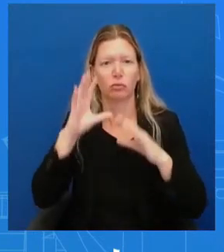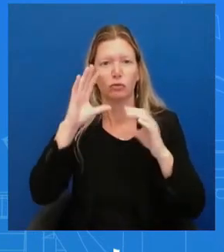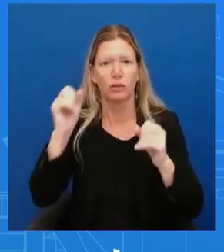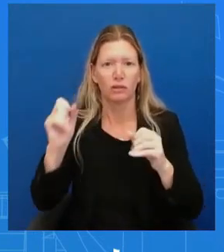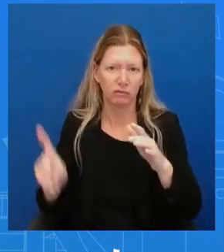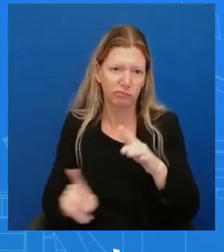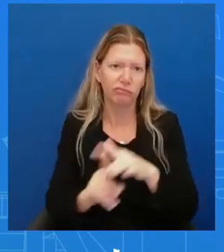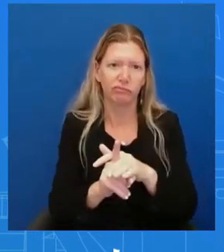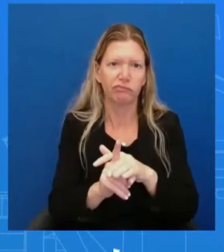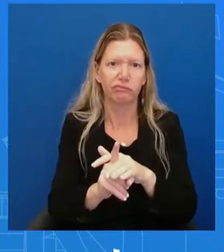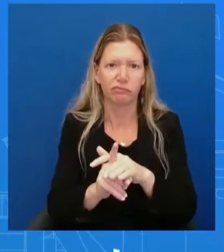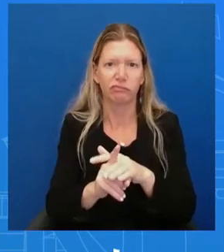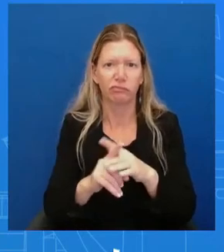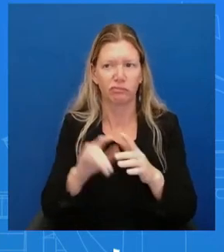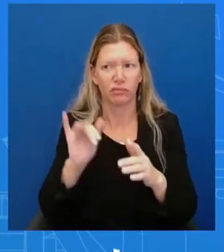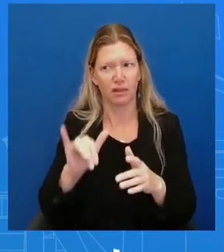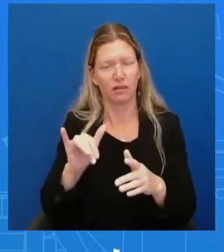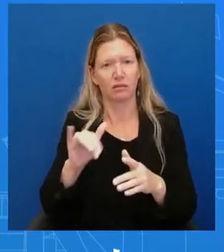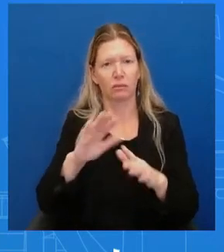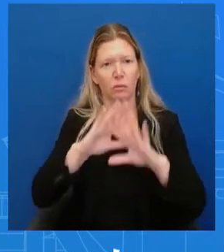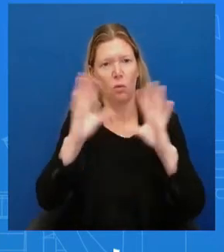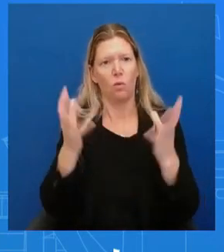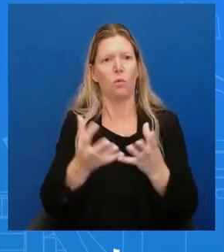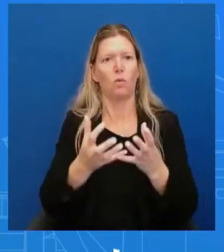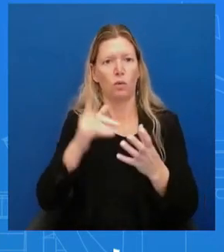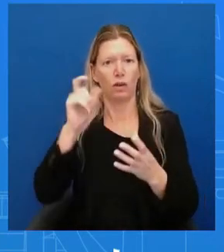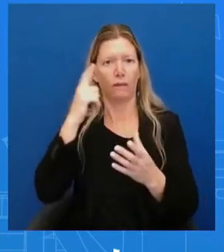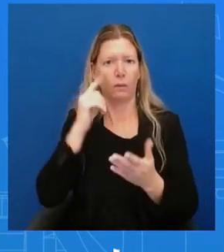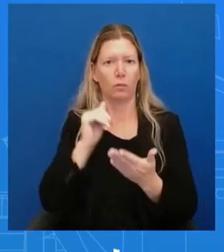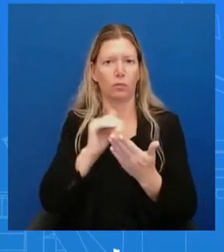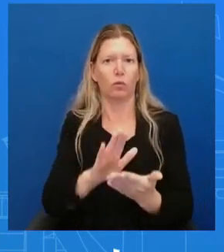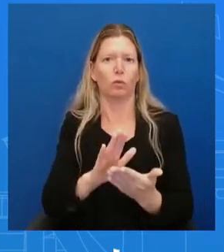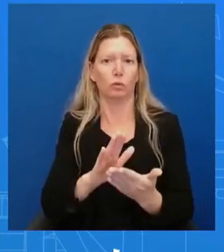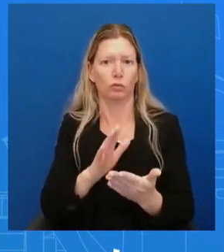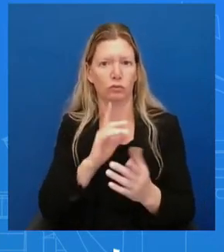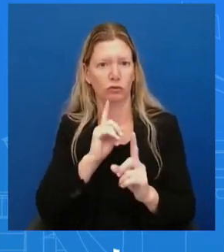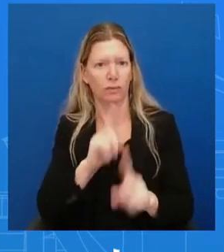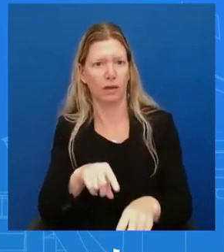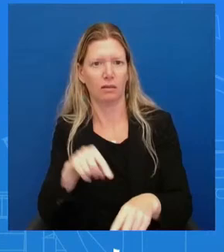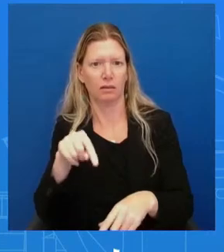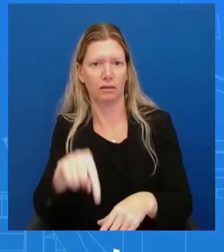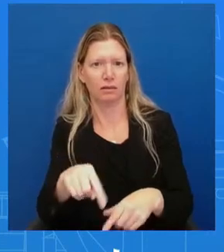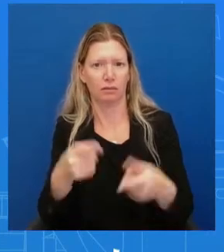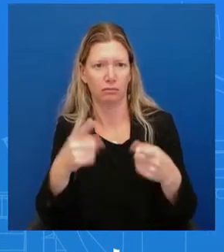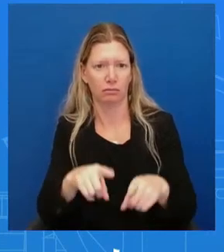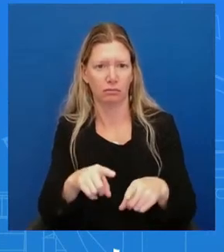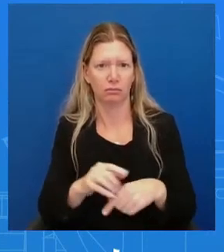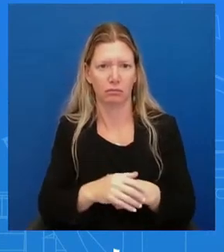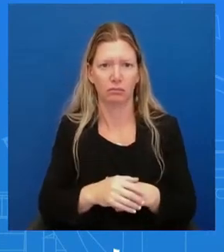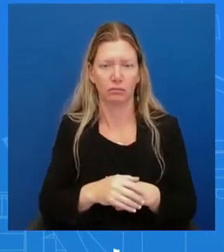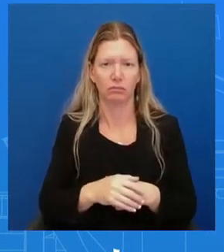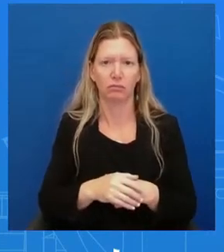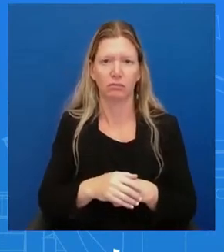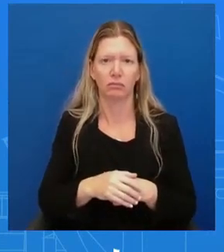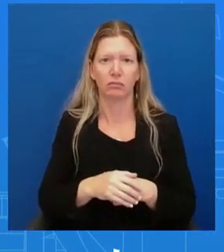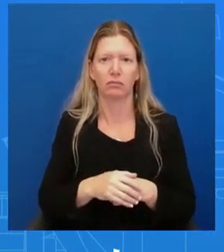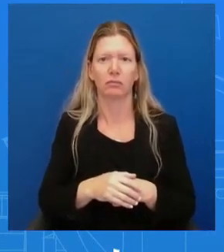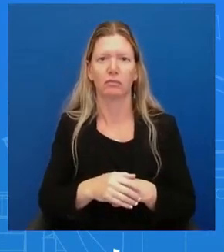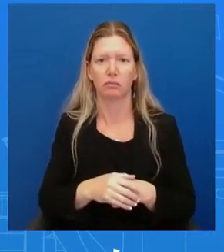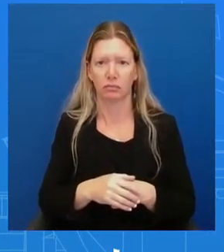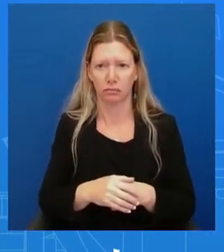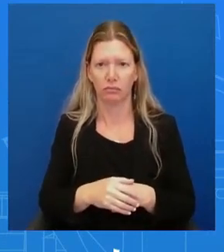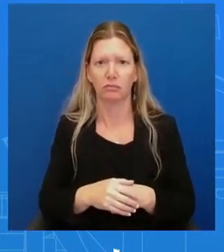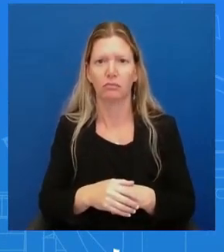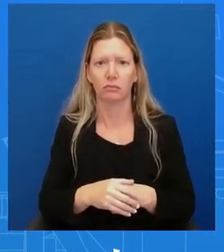and so the president's going to see for himself what happened, see for himself the work that's being done. I don't want to get